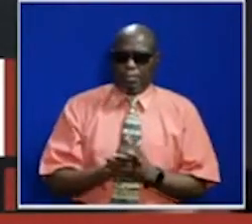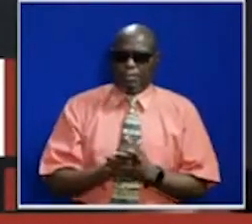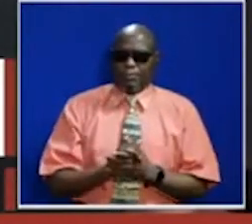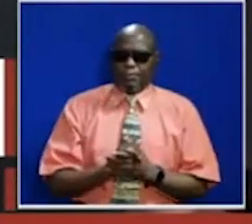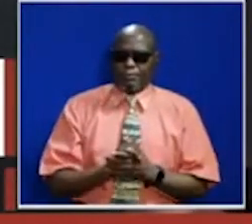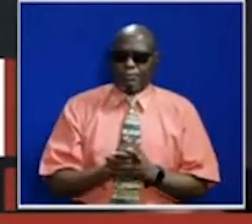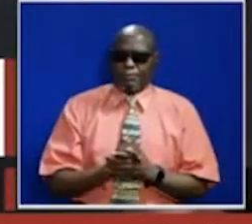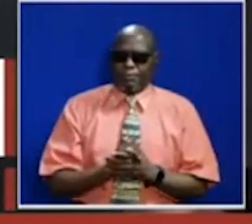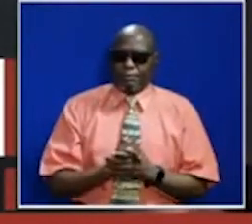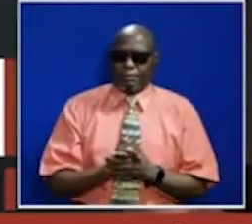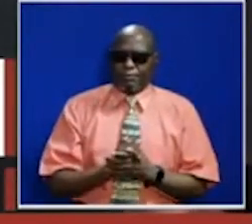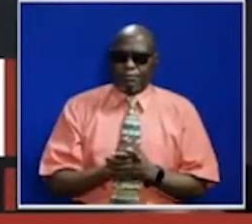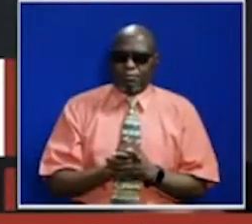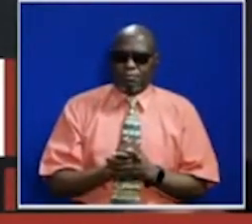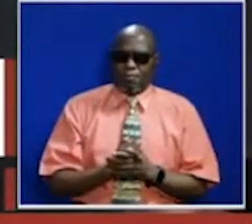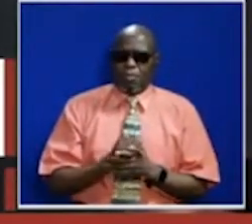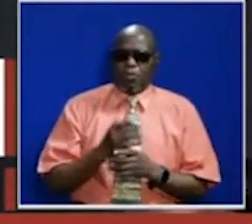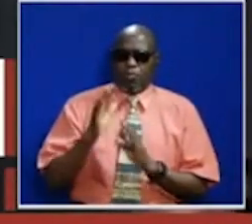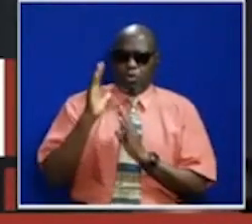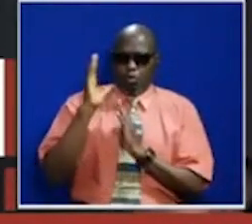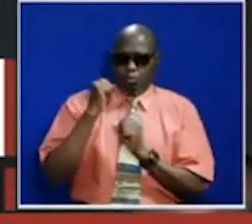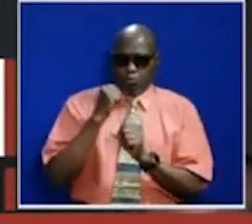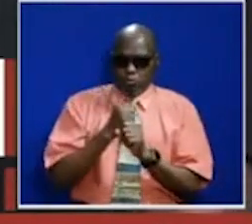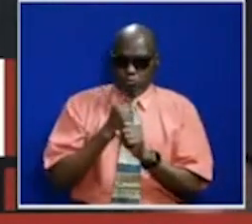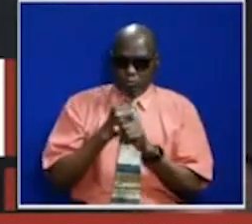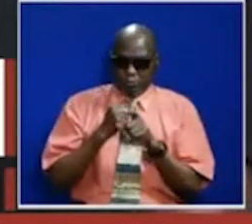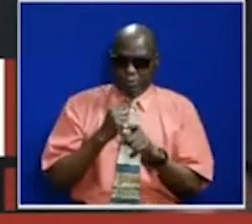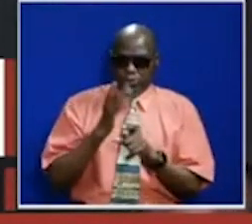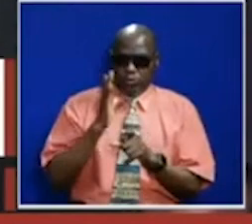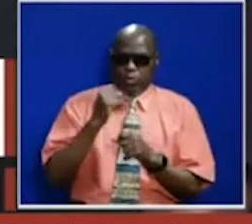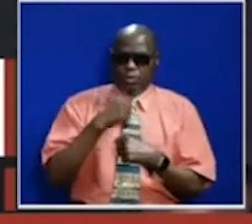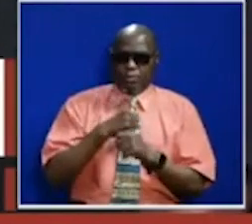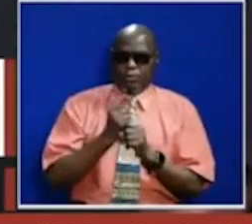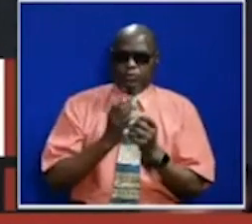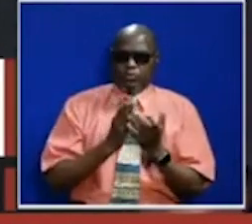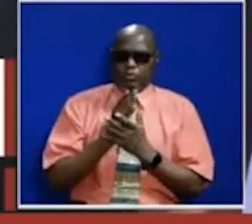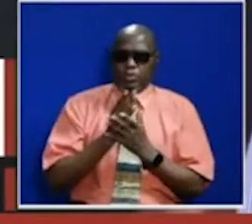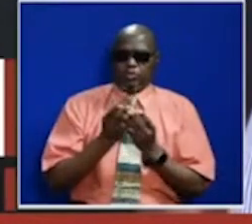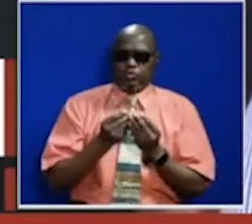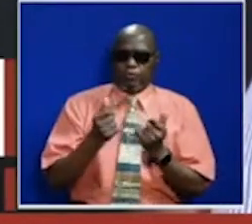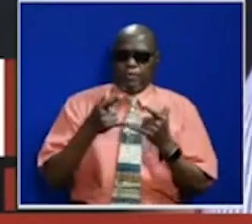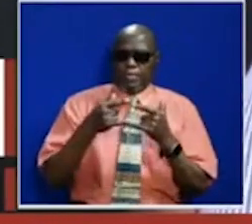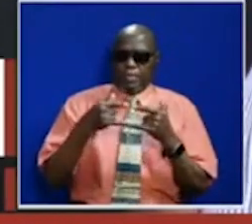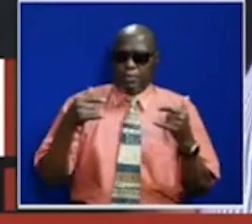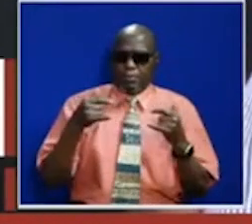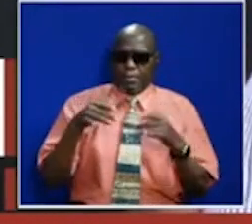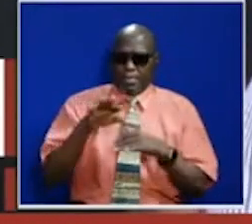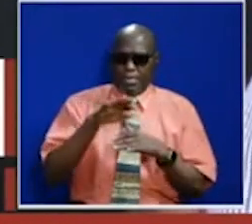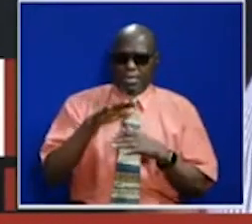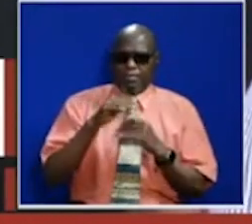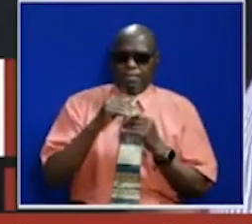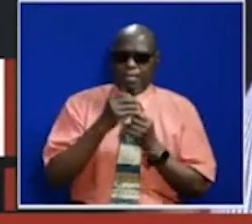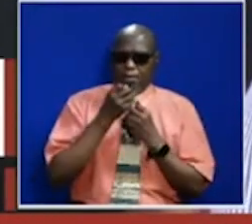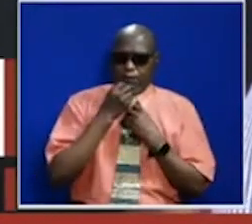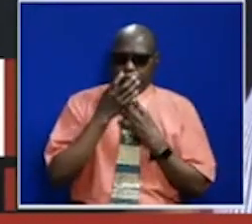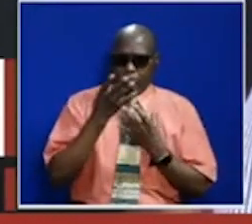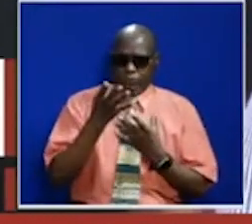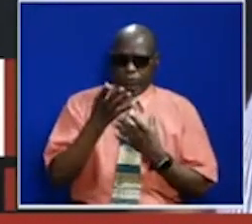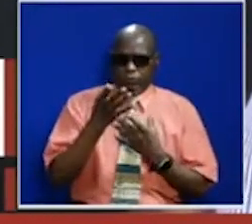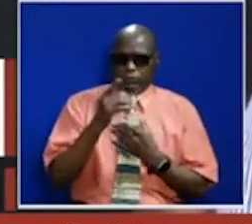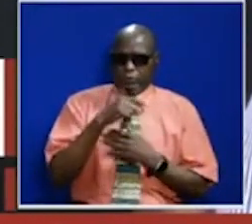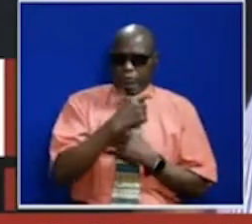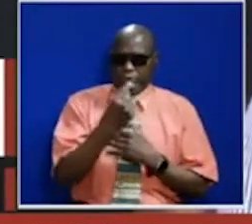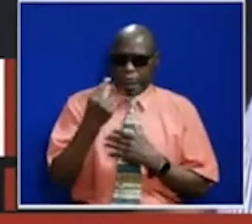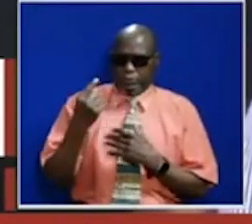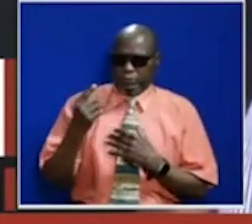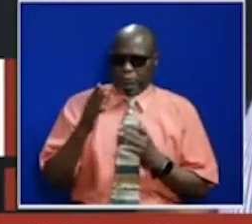that by doing this, we will ensure that we are bridging the gap around information so that everyone is